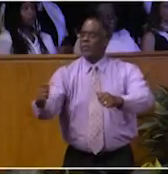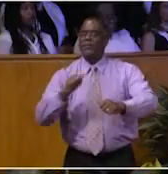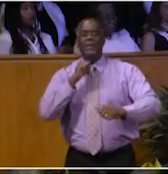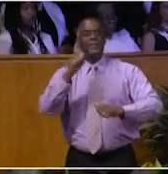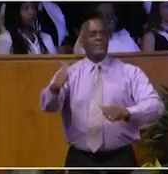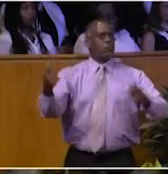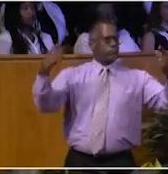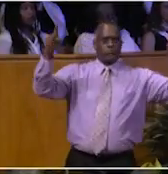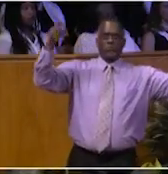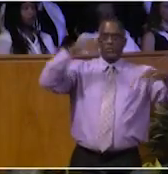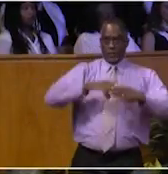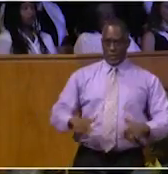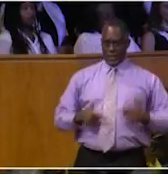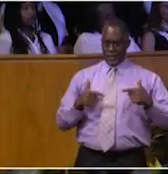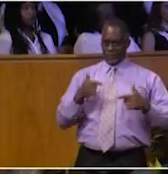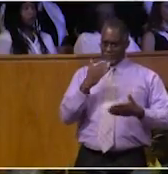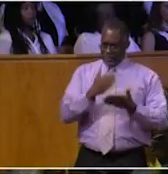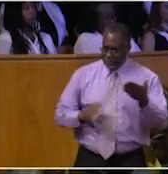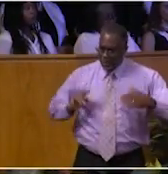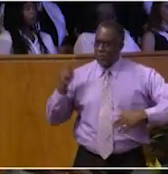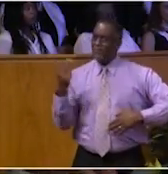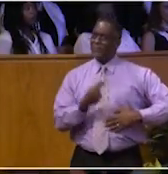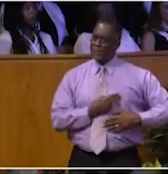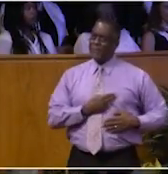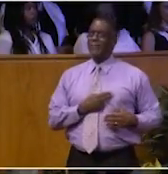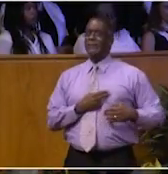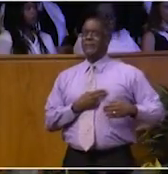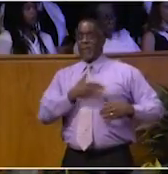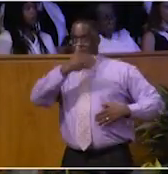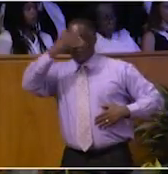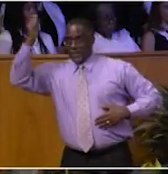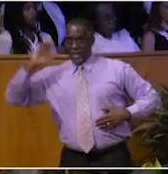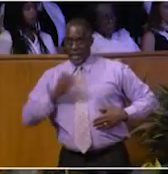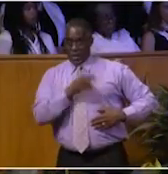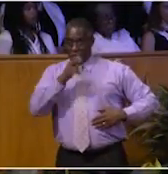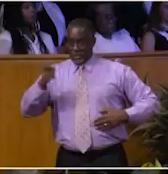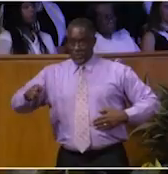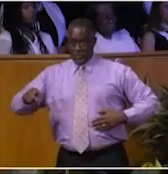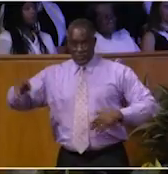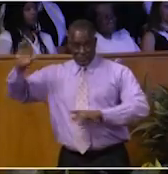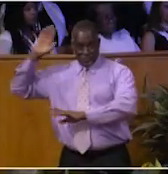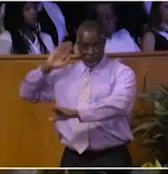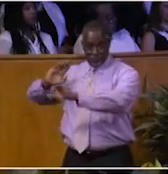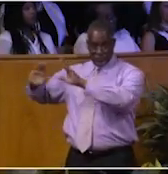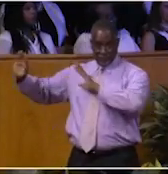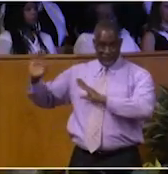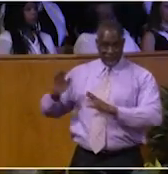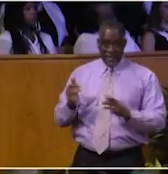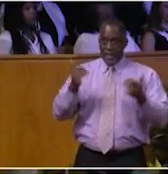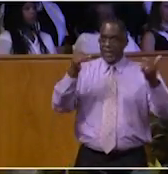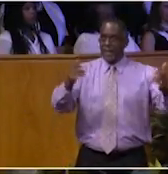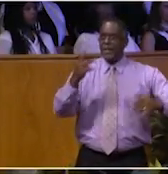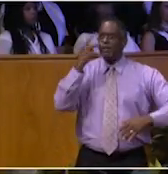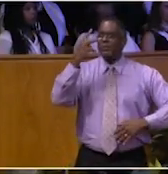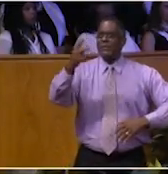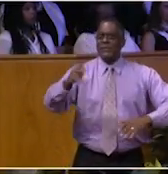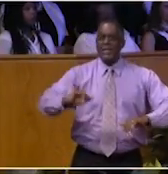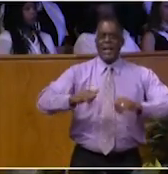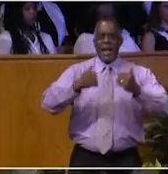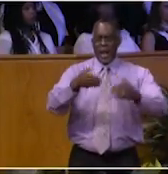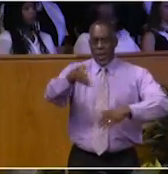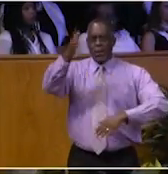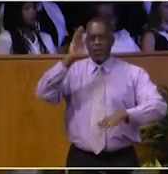in life. Some of us have forgotten where we come from. Look where God has brought